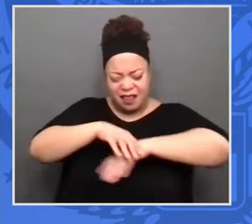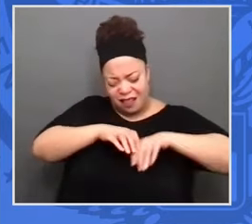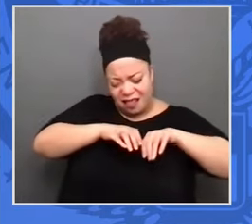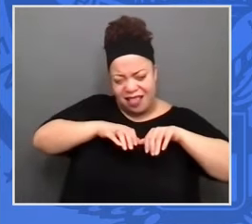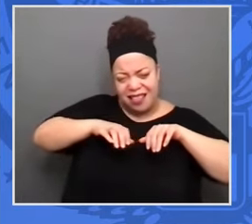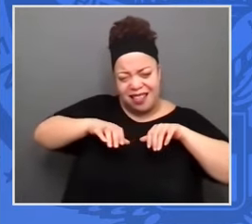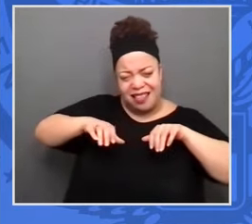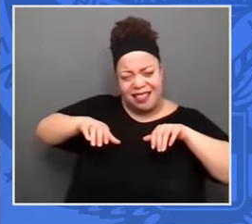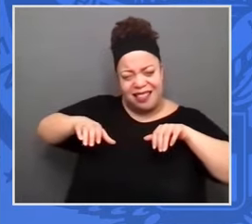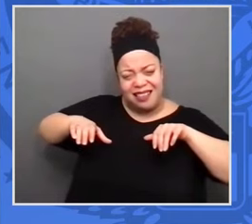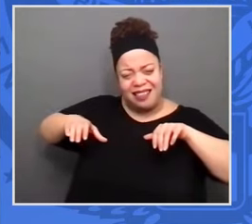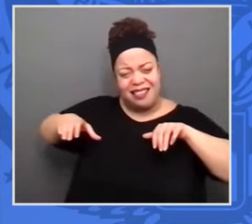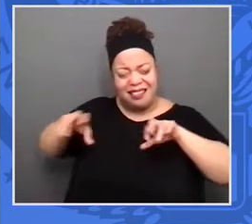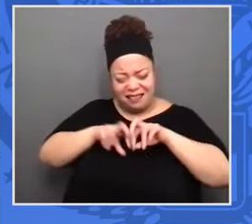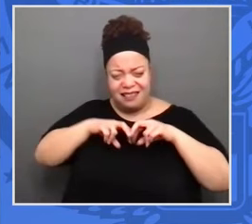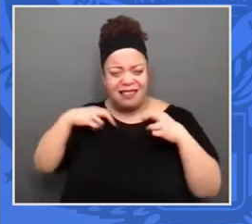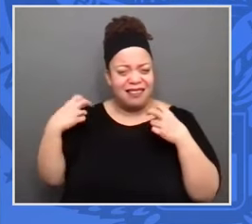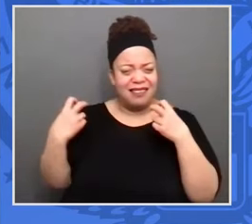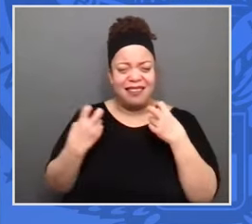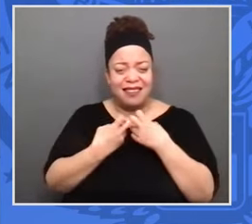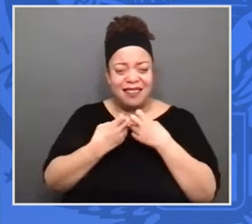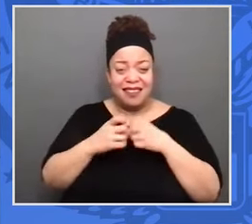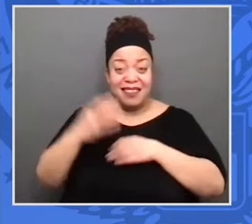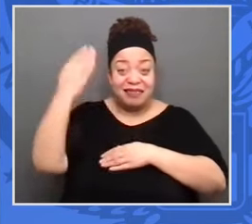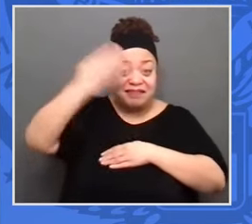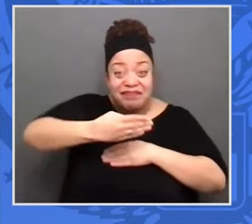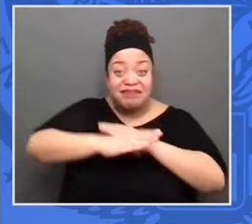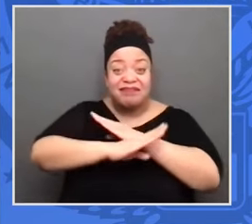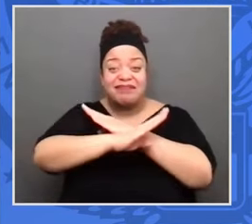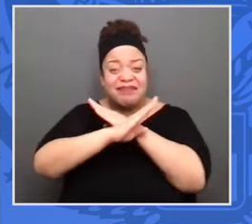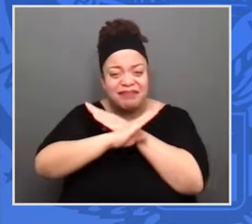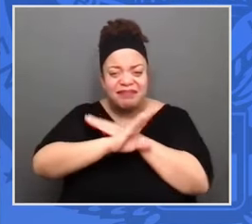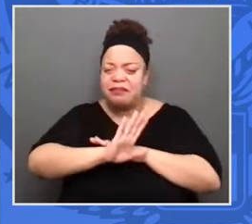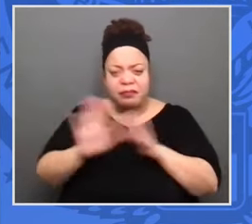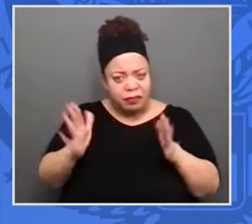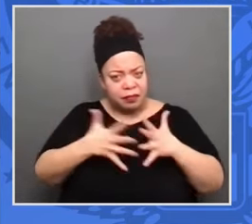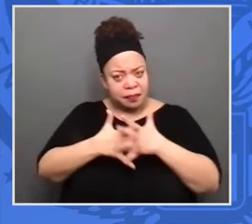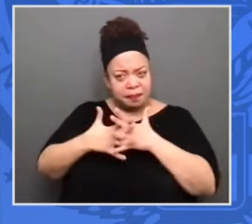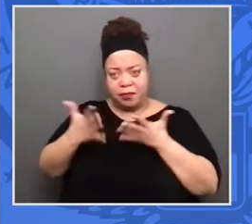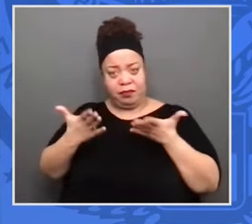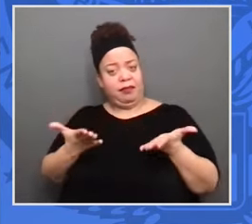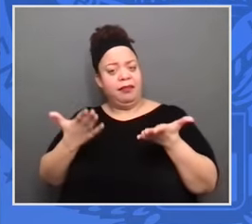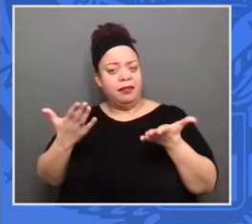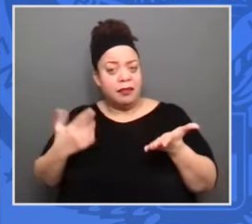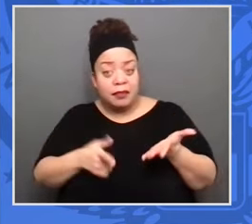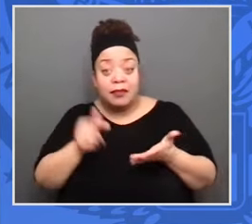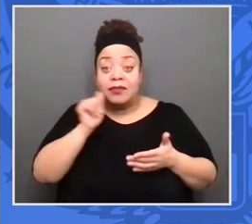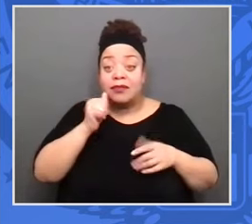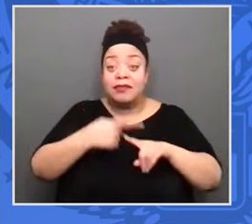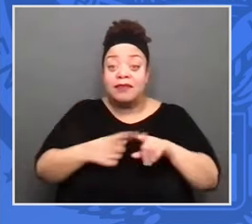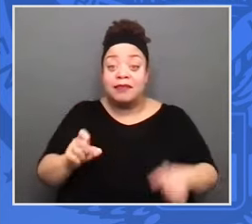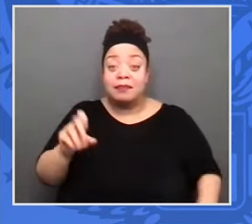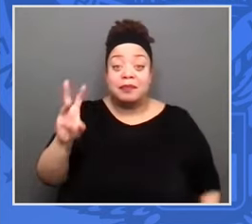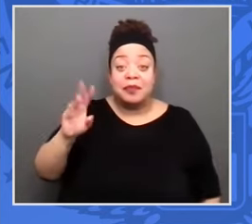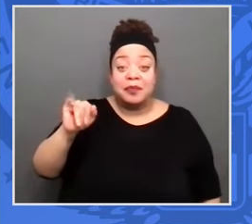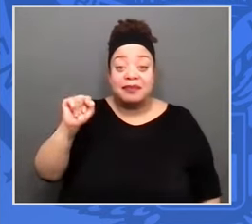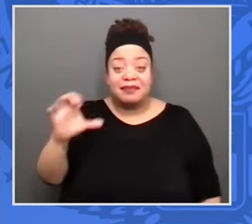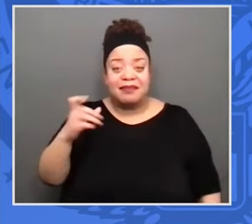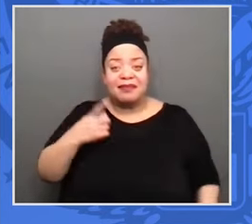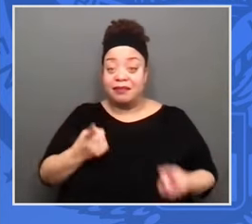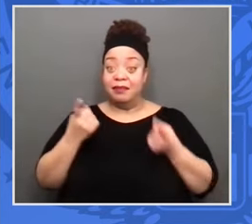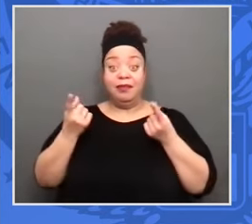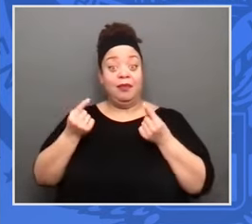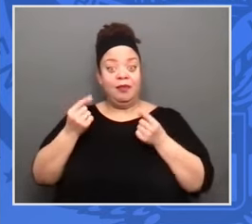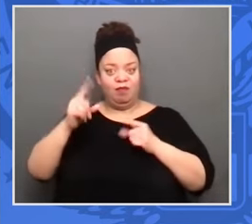Marsh McGlone from Belleville, Wisconsin, who set out to make America a better place by helping to feed people